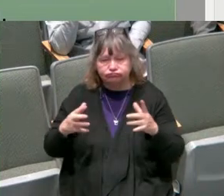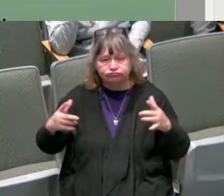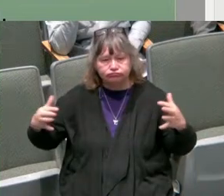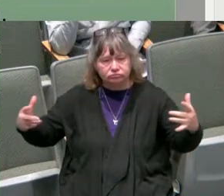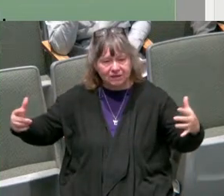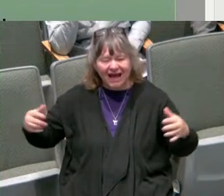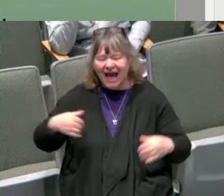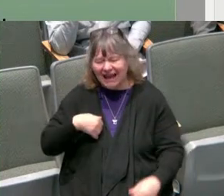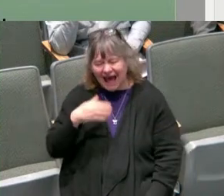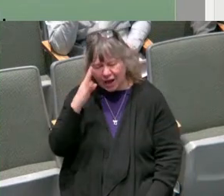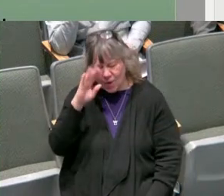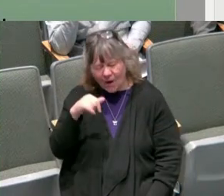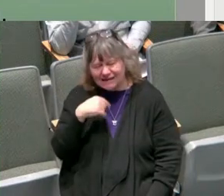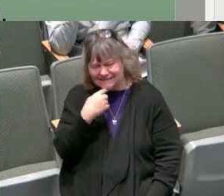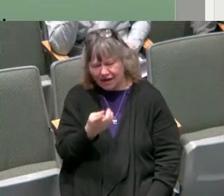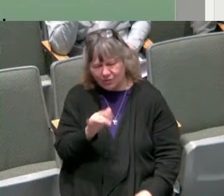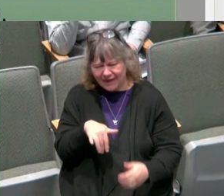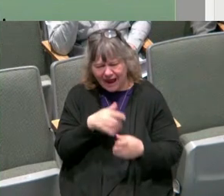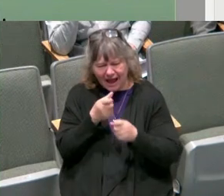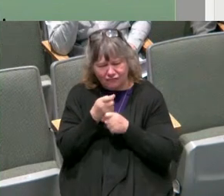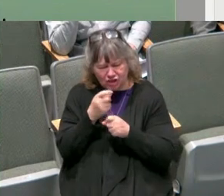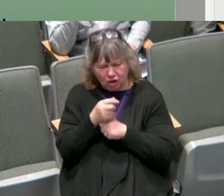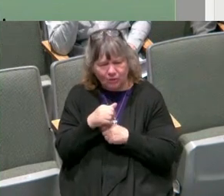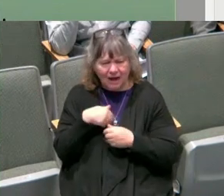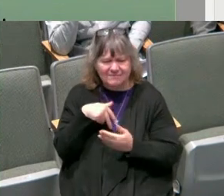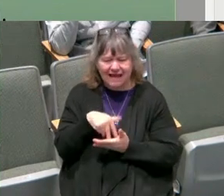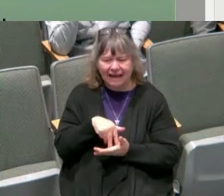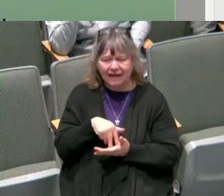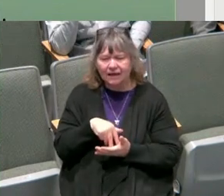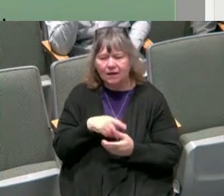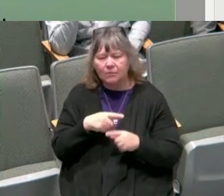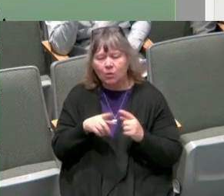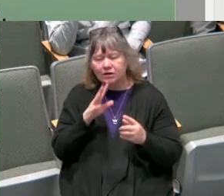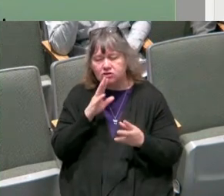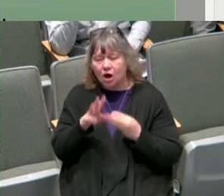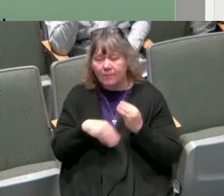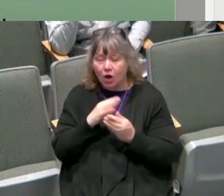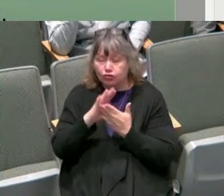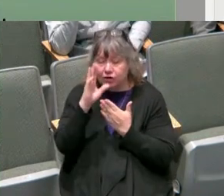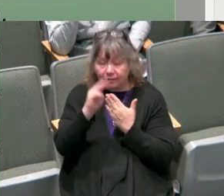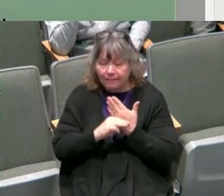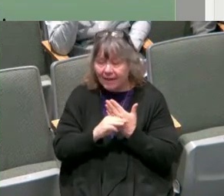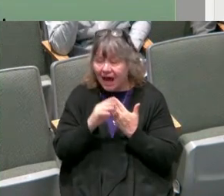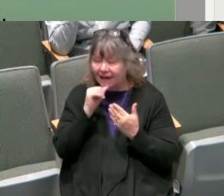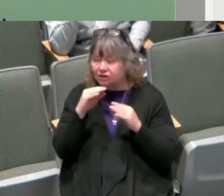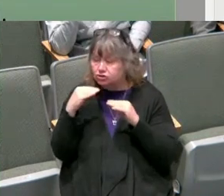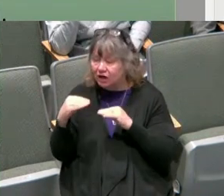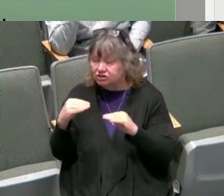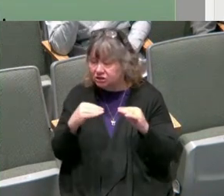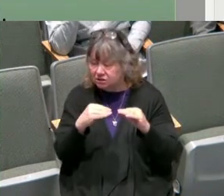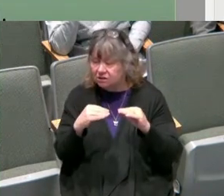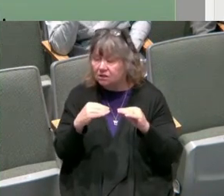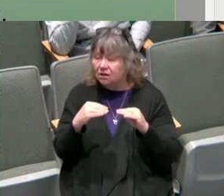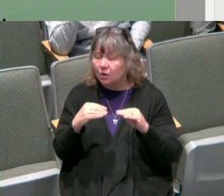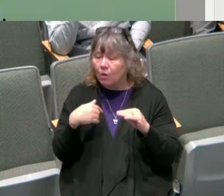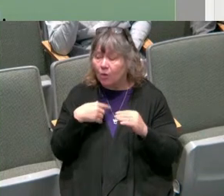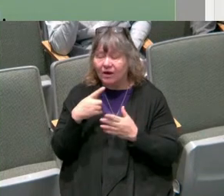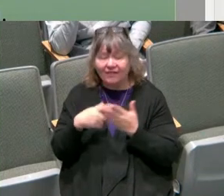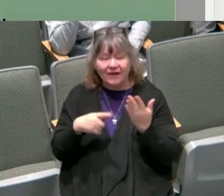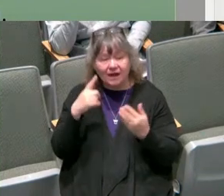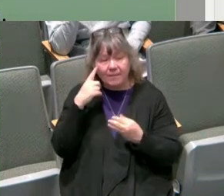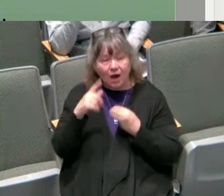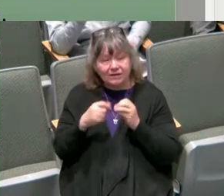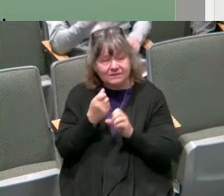and I know I tell you that every year when I stand before you so when we talk about curriculum instruction what we're really thinking about is making